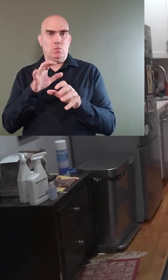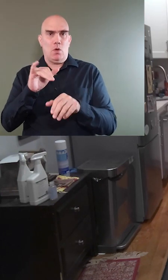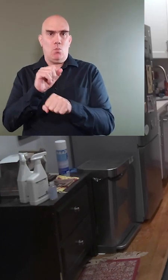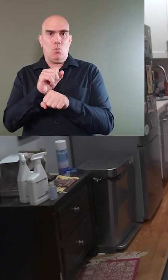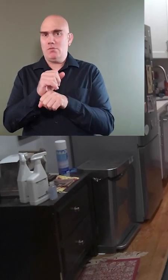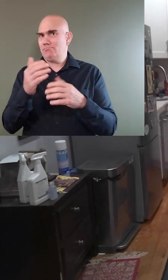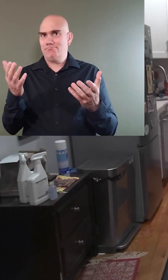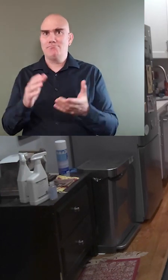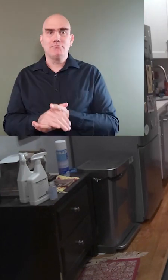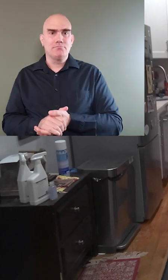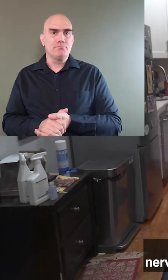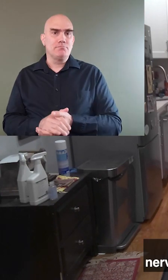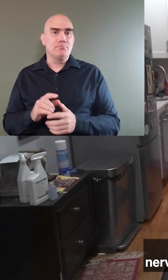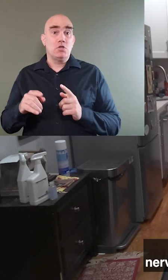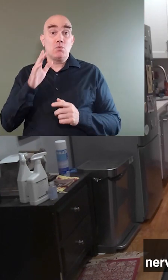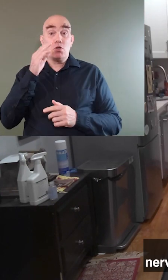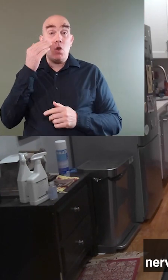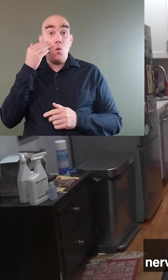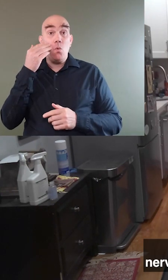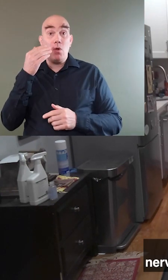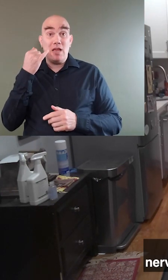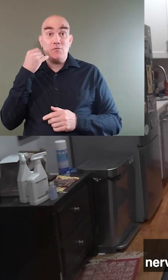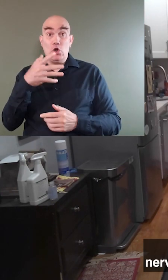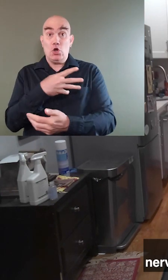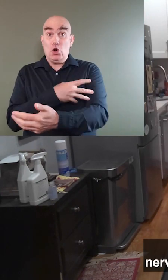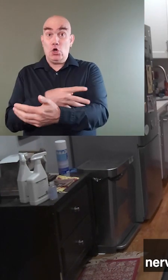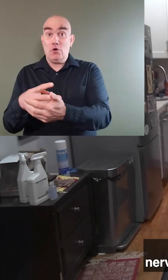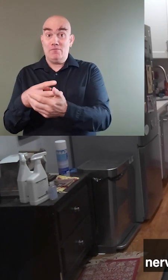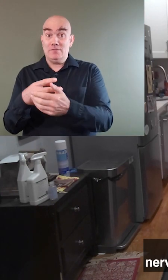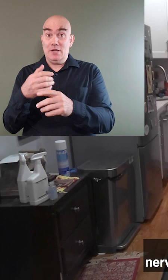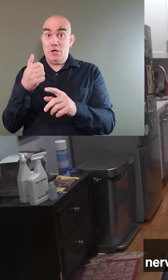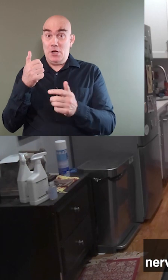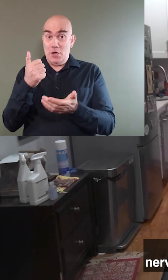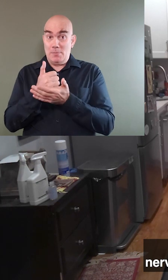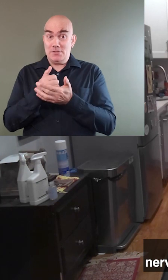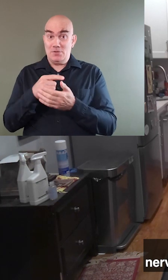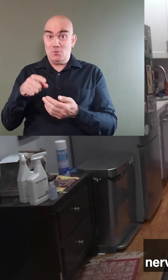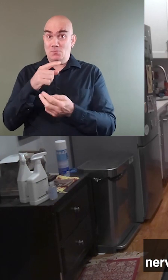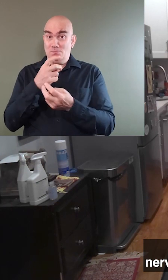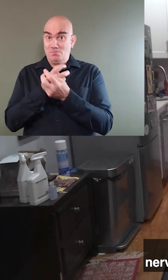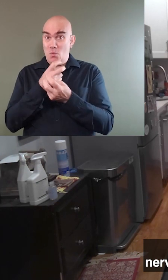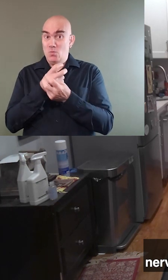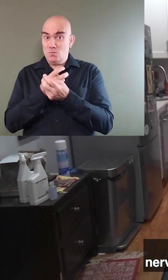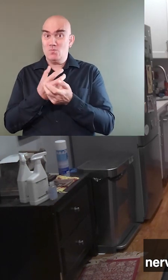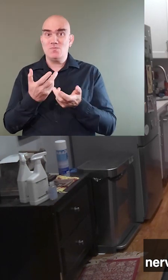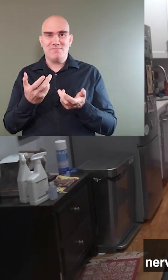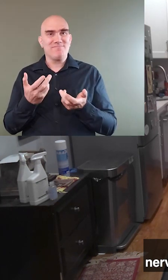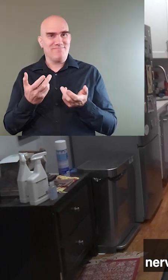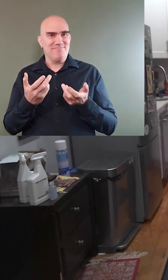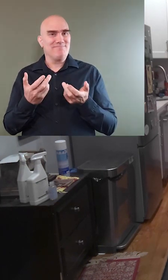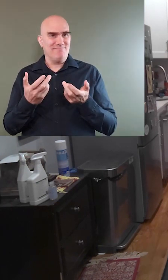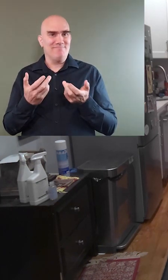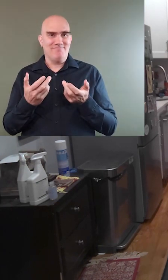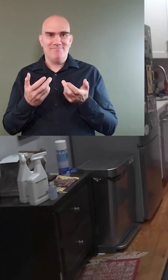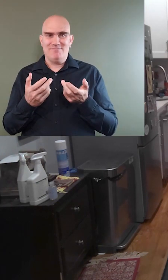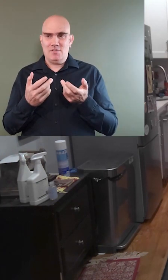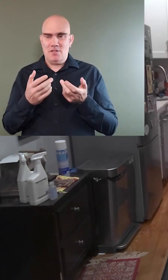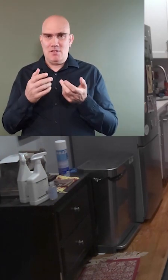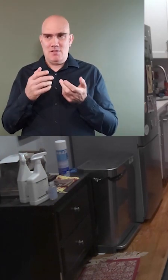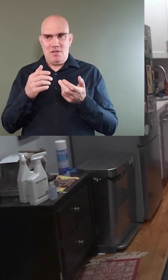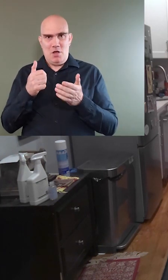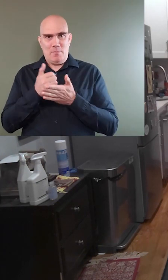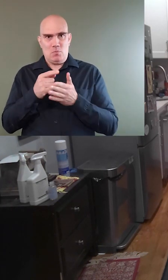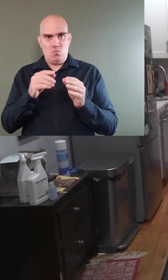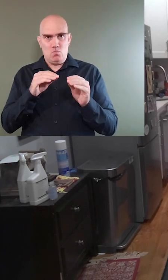doing the task, but you'll know if your nerves are helping those bones